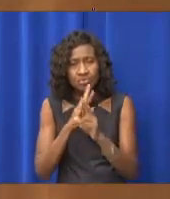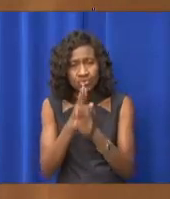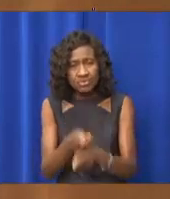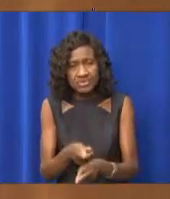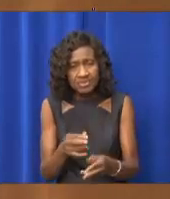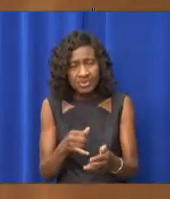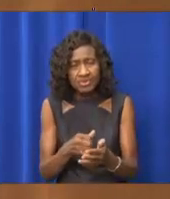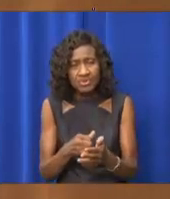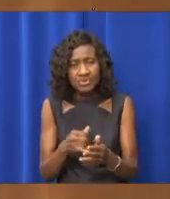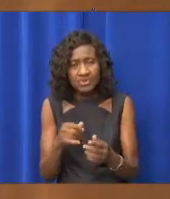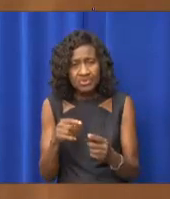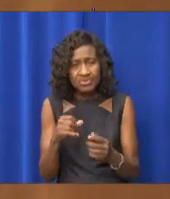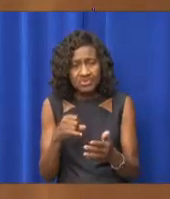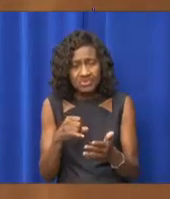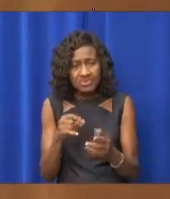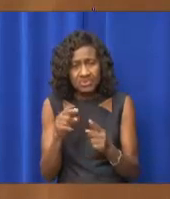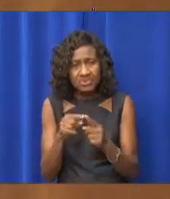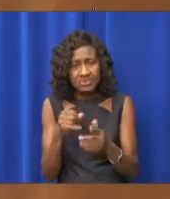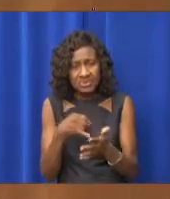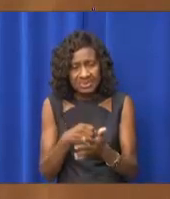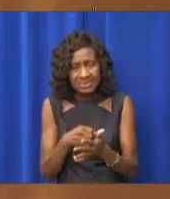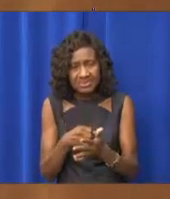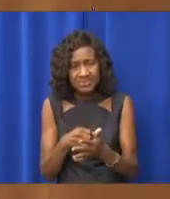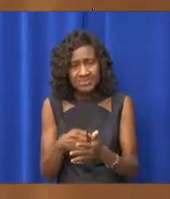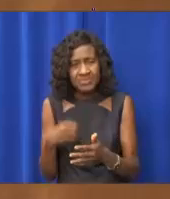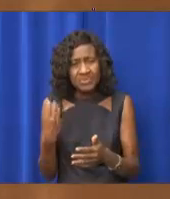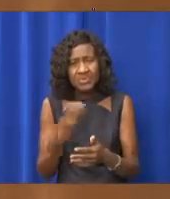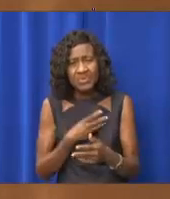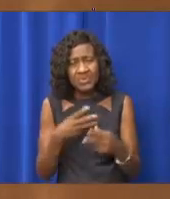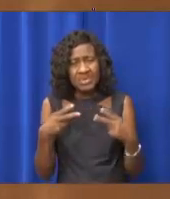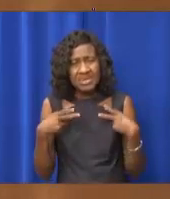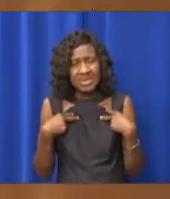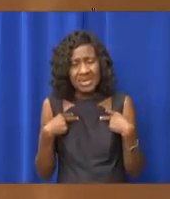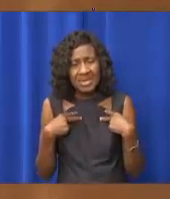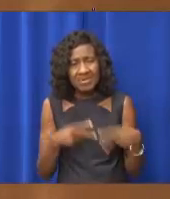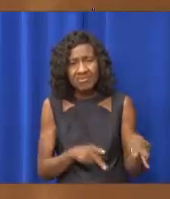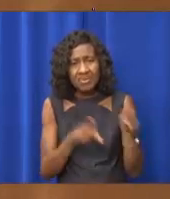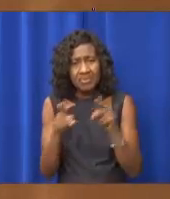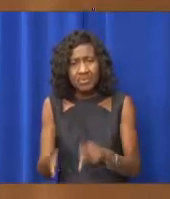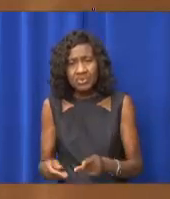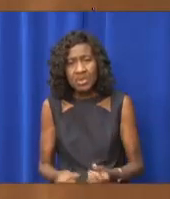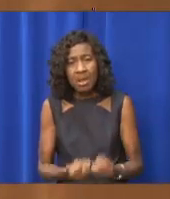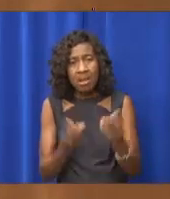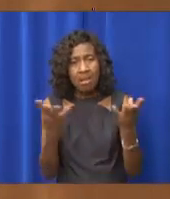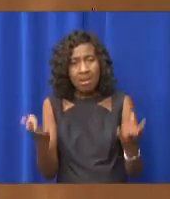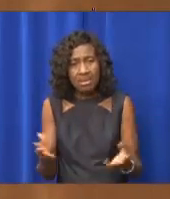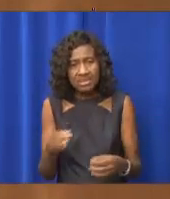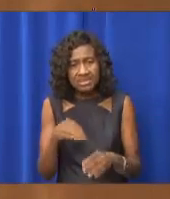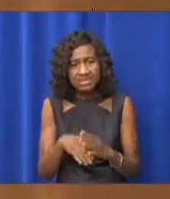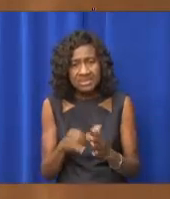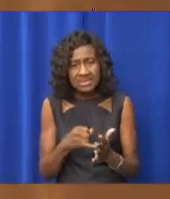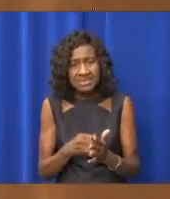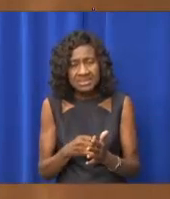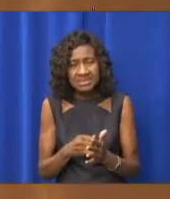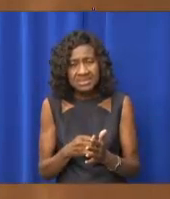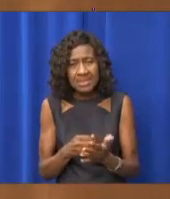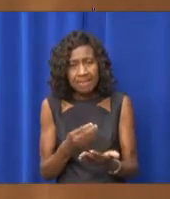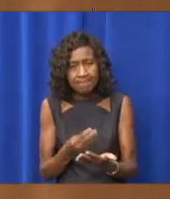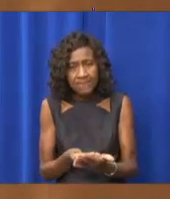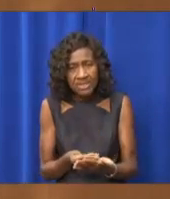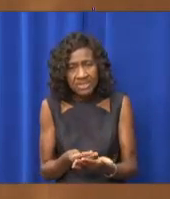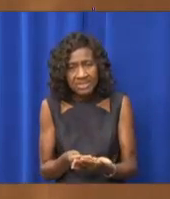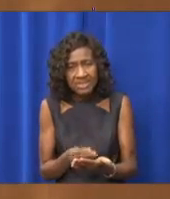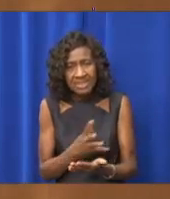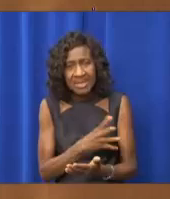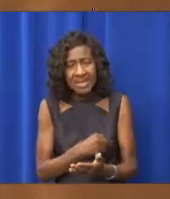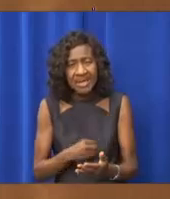limited capacity. We have poured enormous resources into it, both in terms of financial and manpower resources, and done,